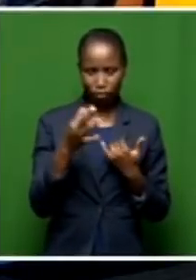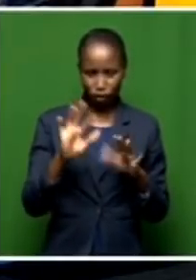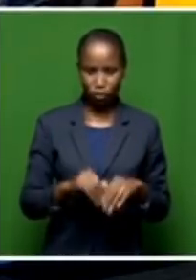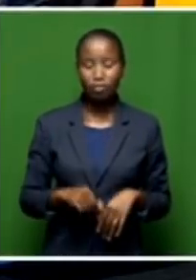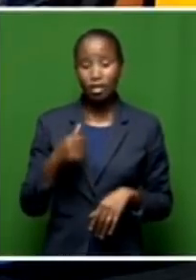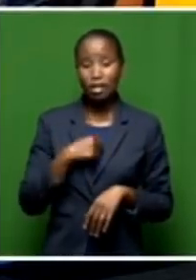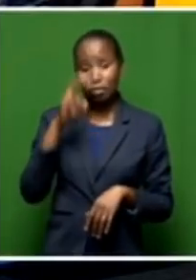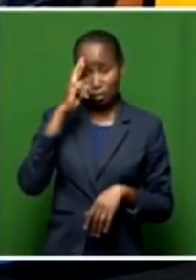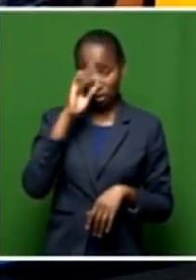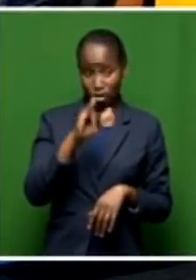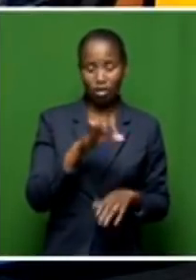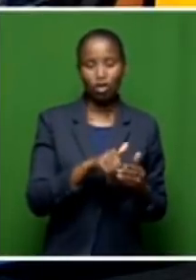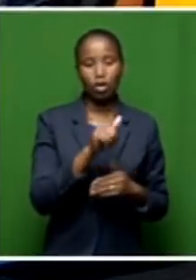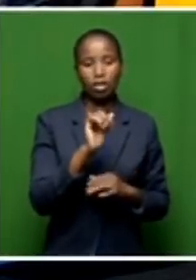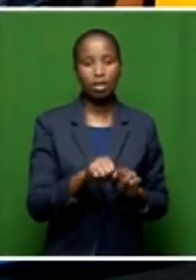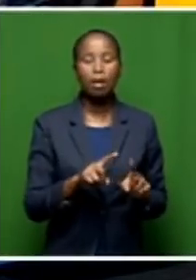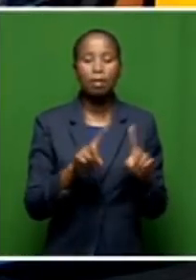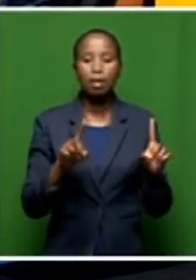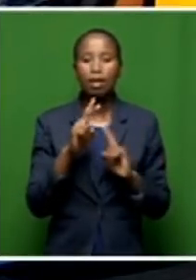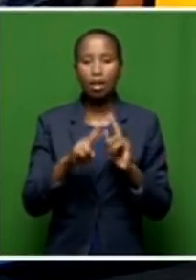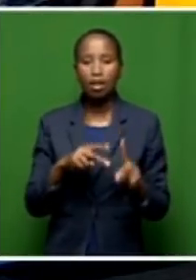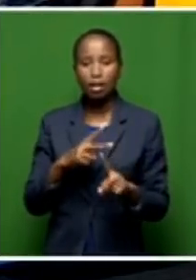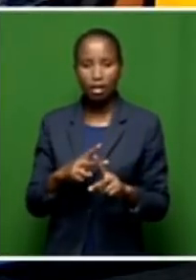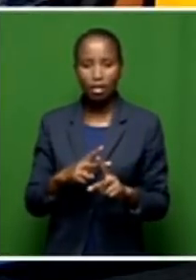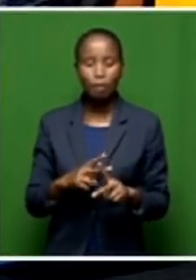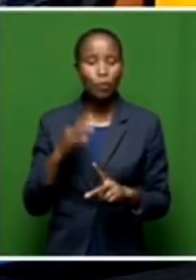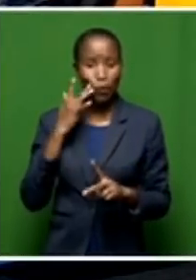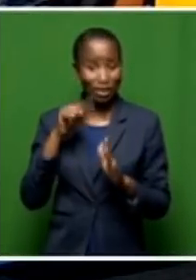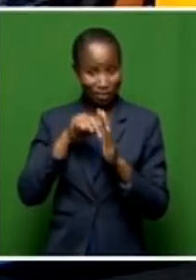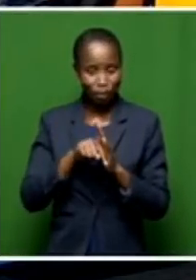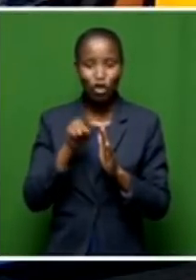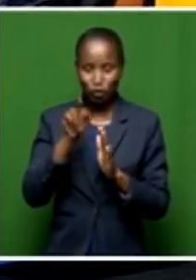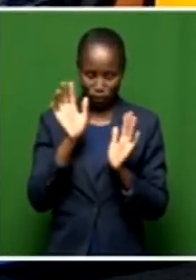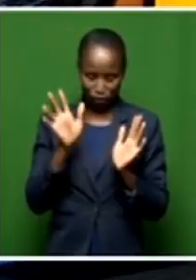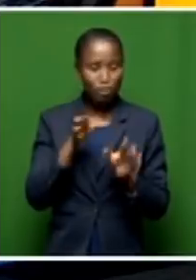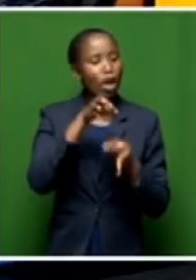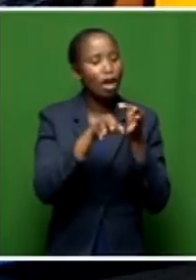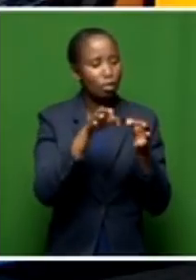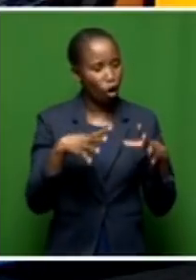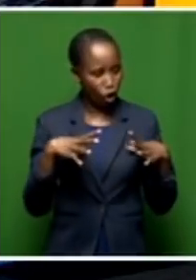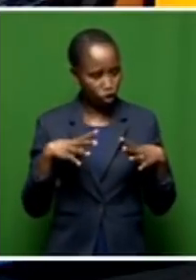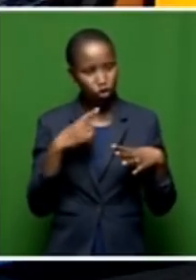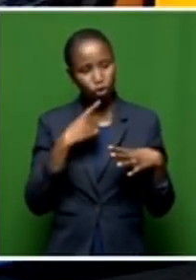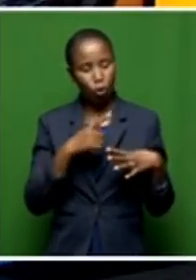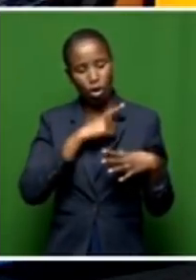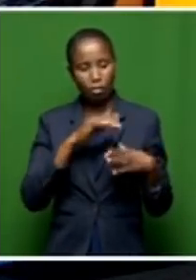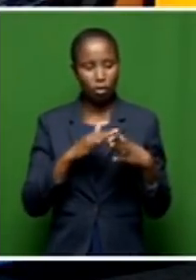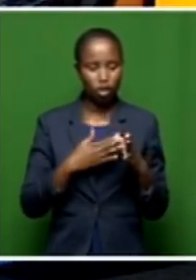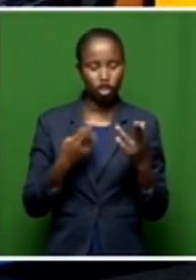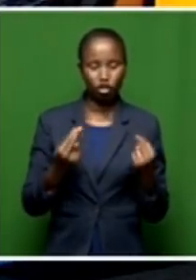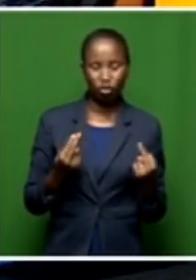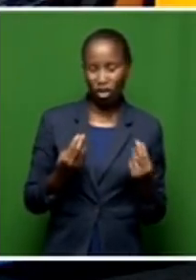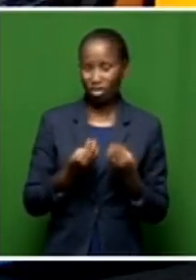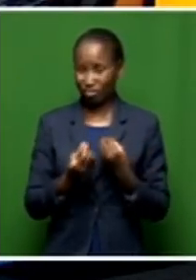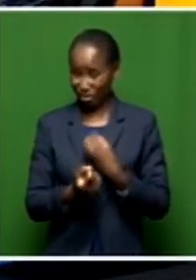going into it, you did explain that, because of this new entrant and what had happened previously, there would be that margin for